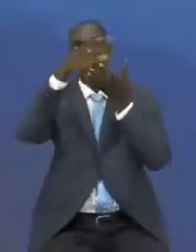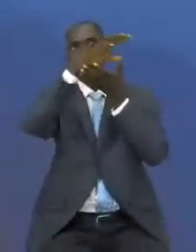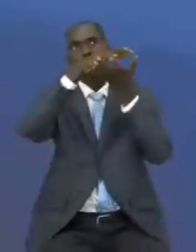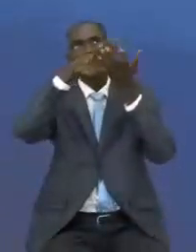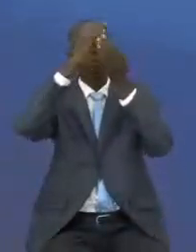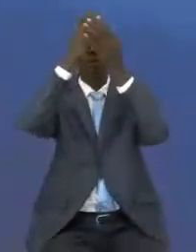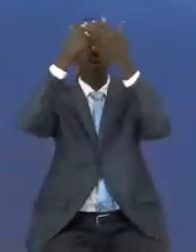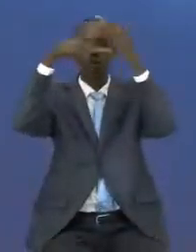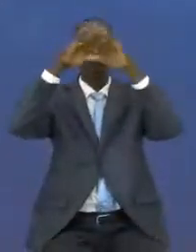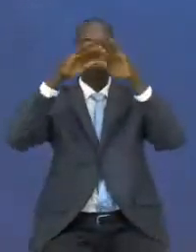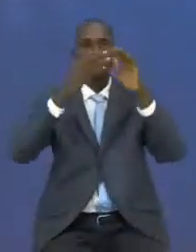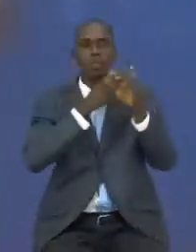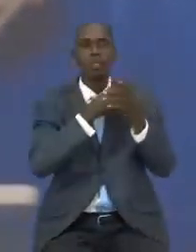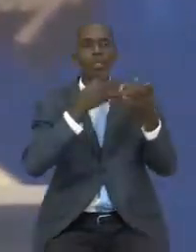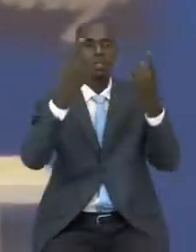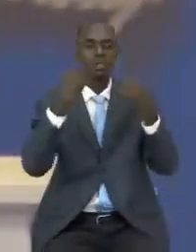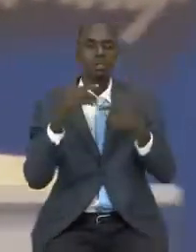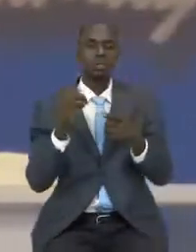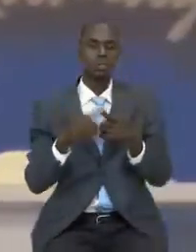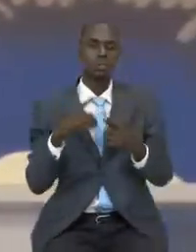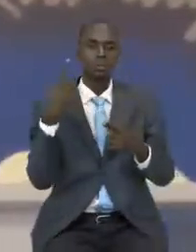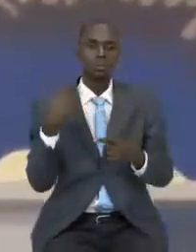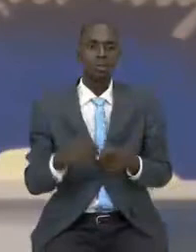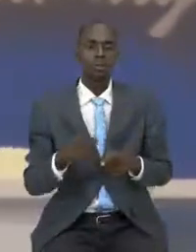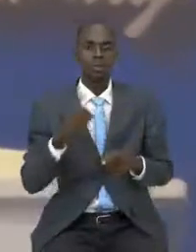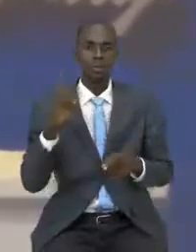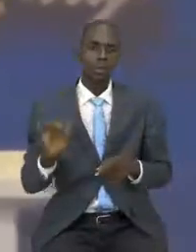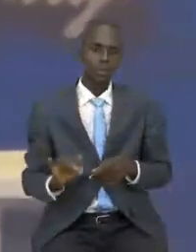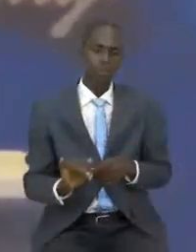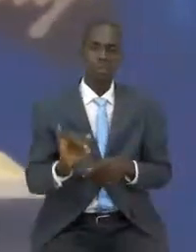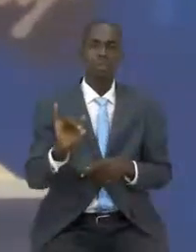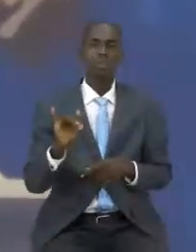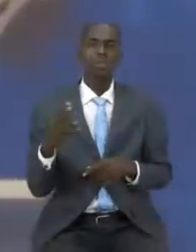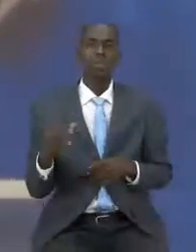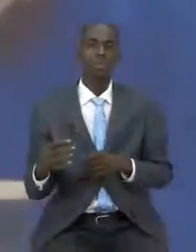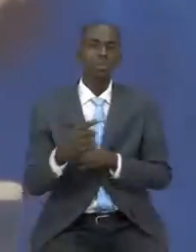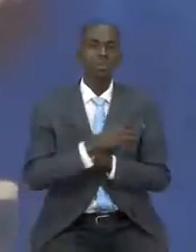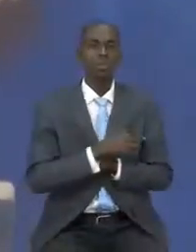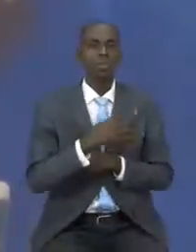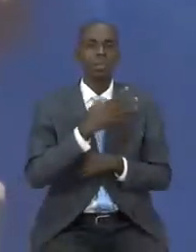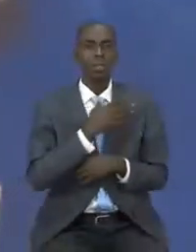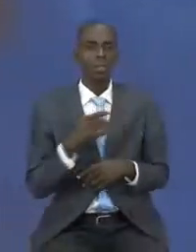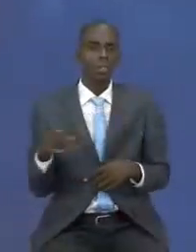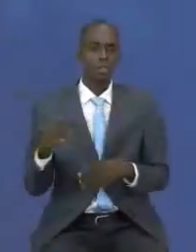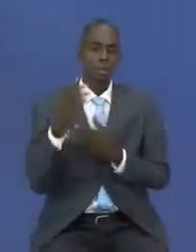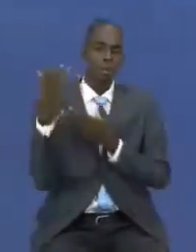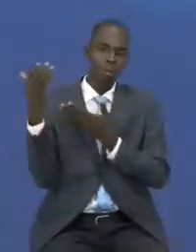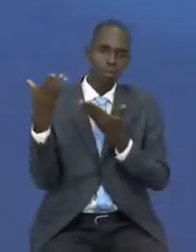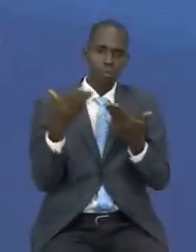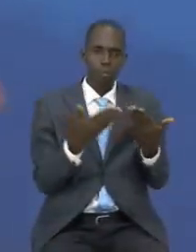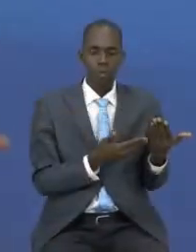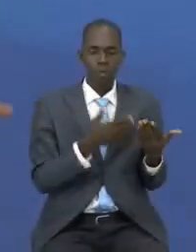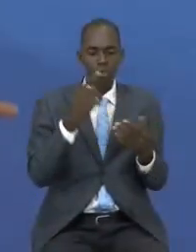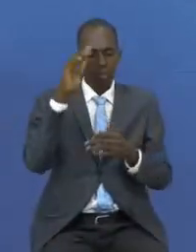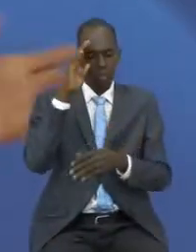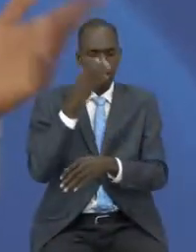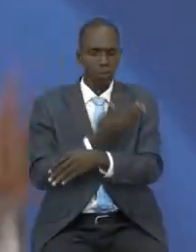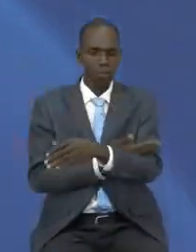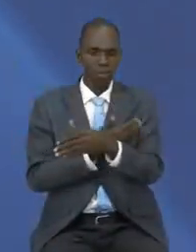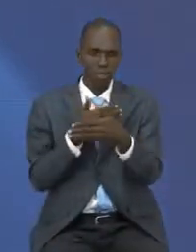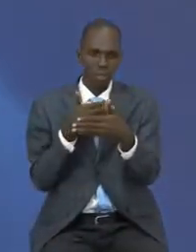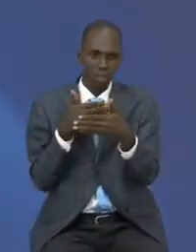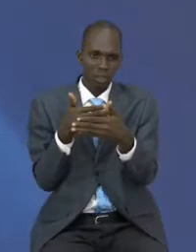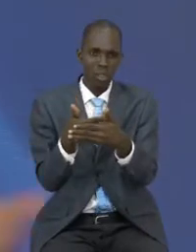the Ancient of Days, and they brought him, the Son, near before